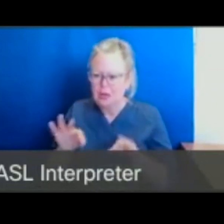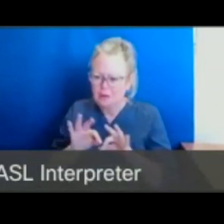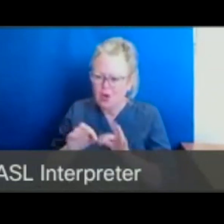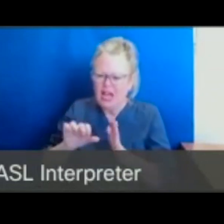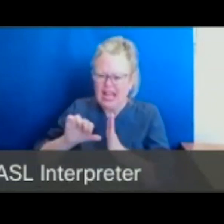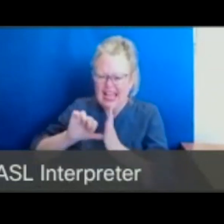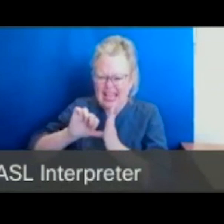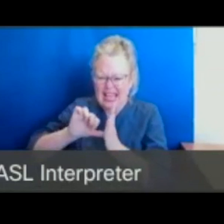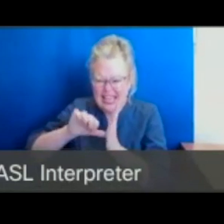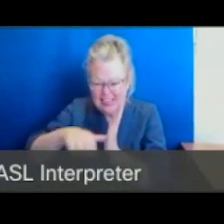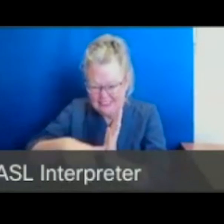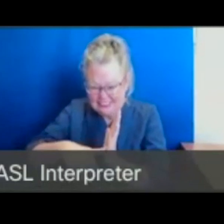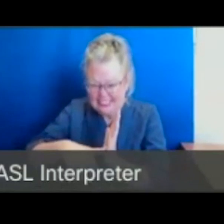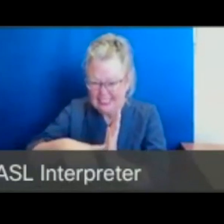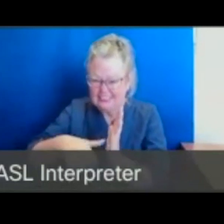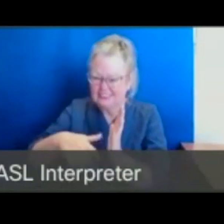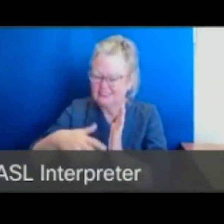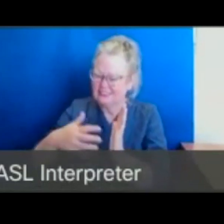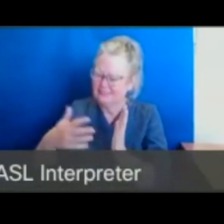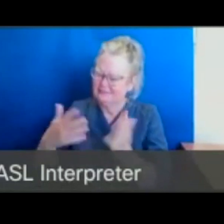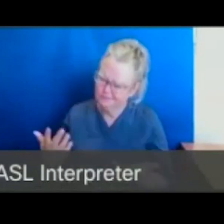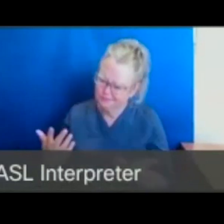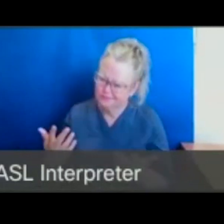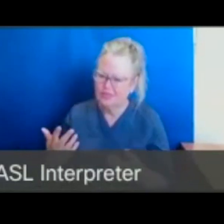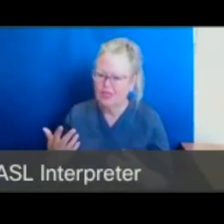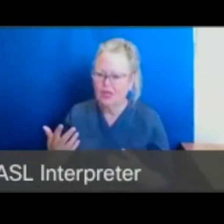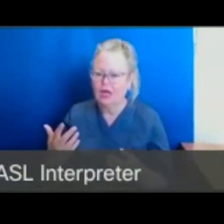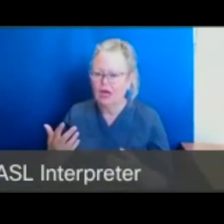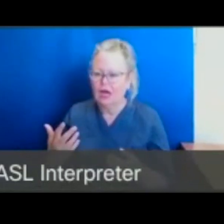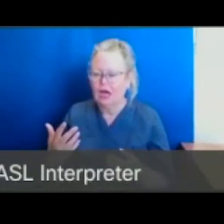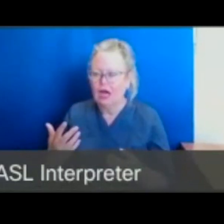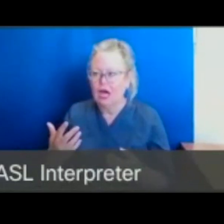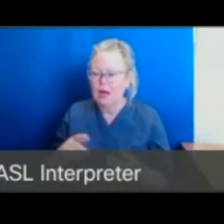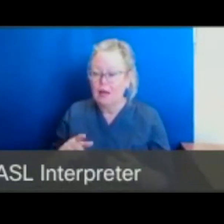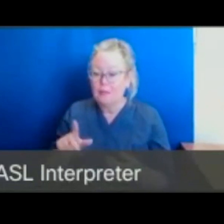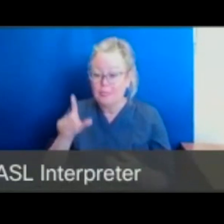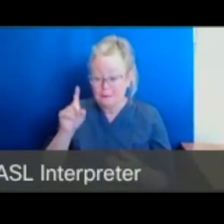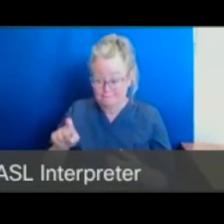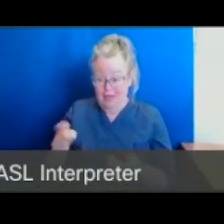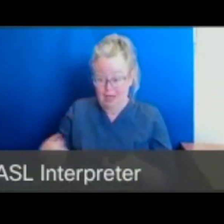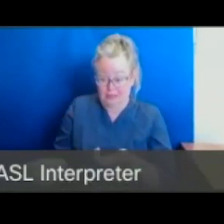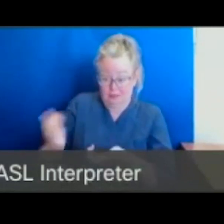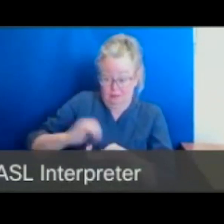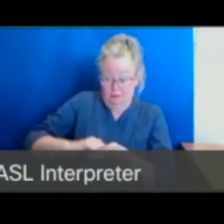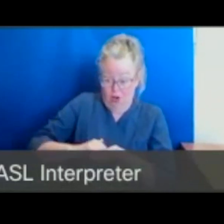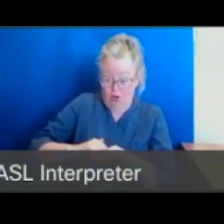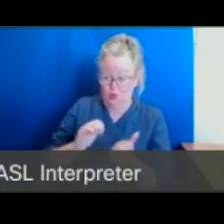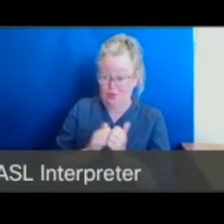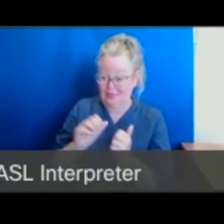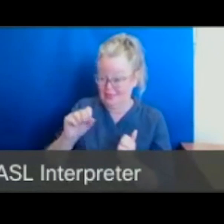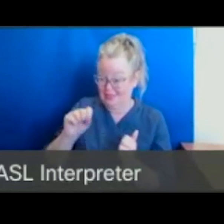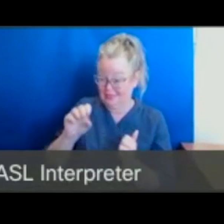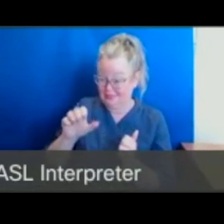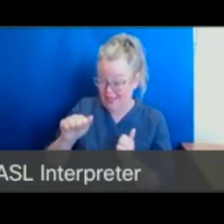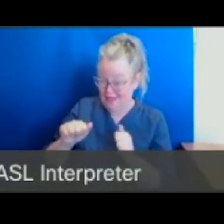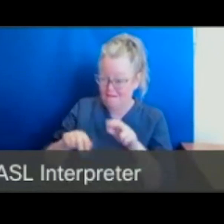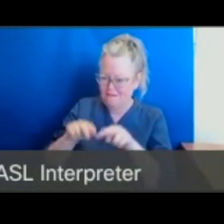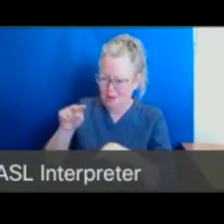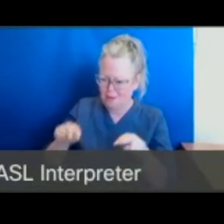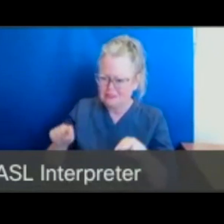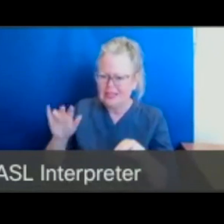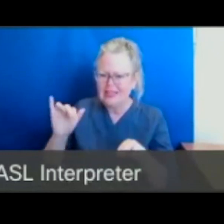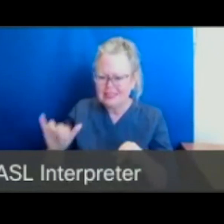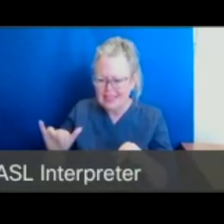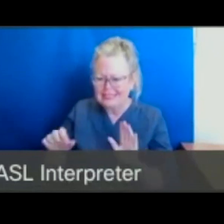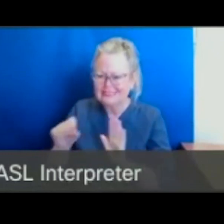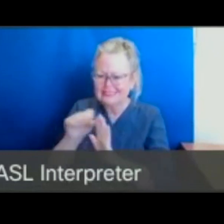that that some of what's embedded in that question are general issues that we try to take up in the use of state